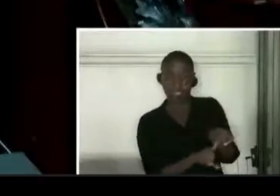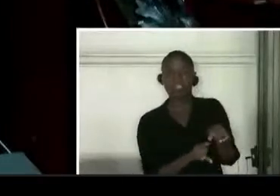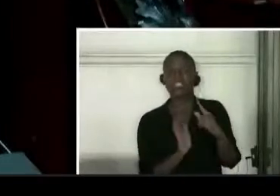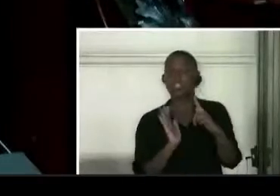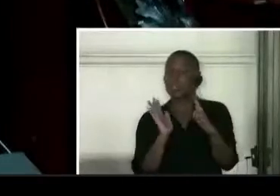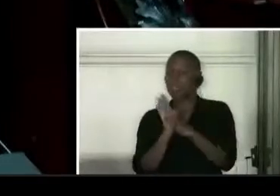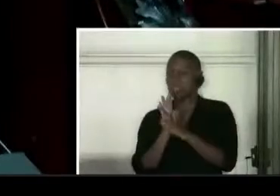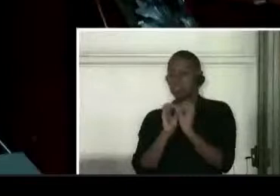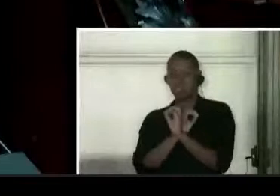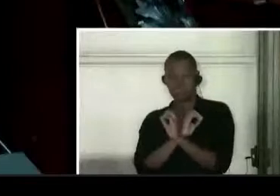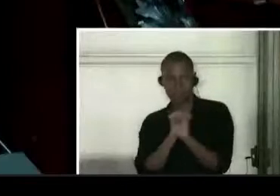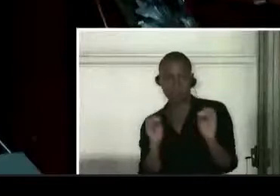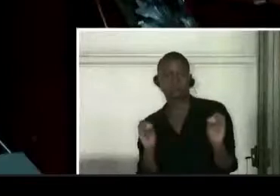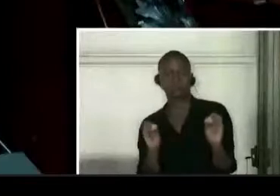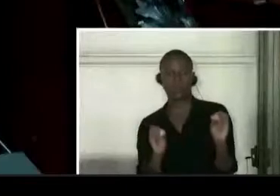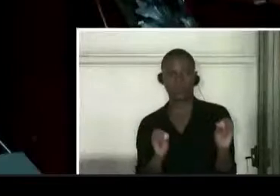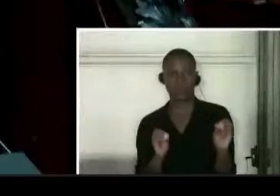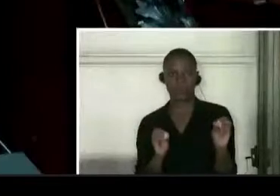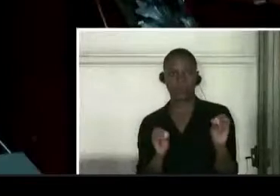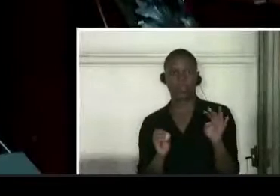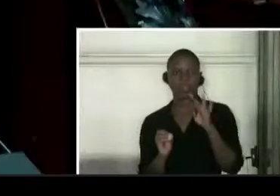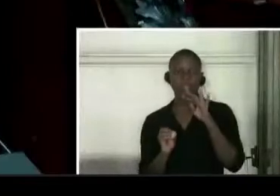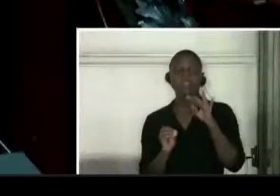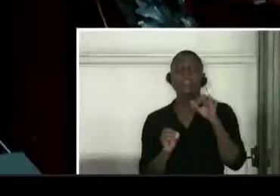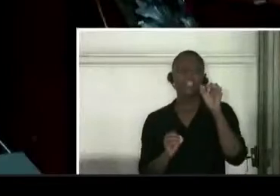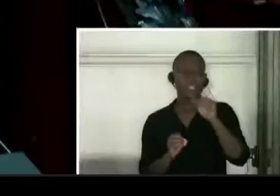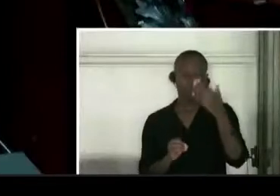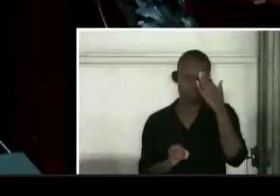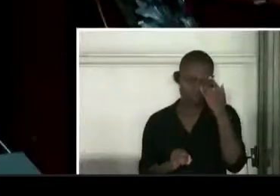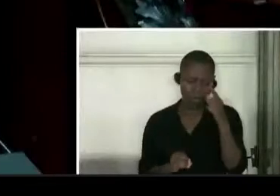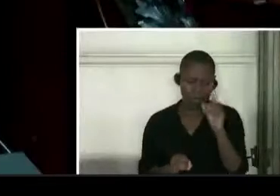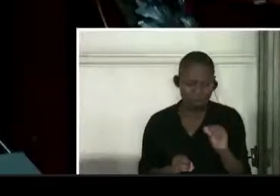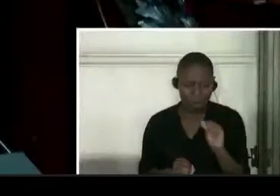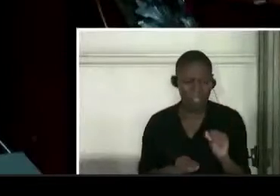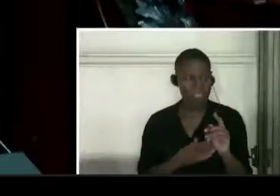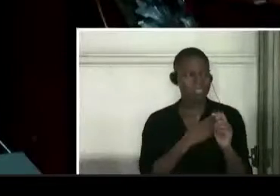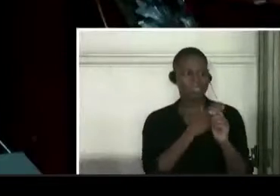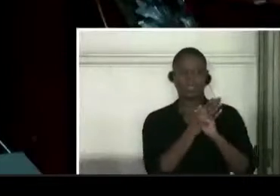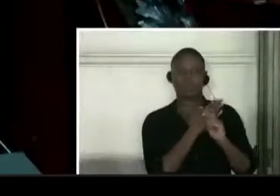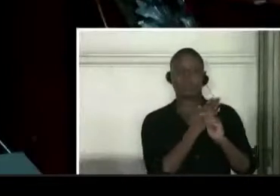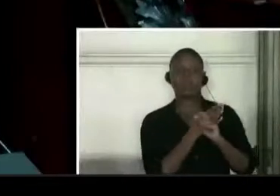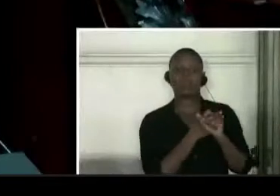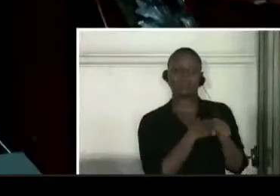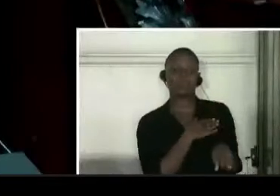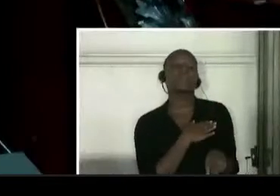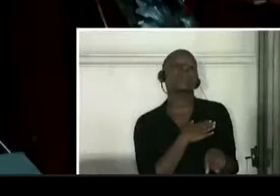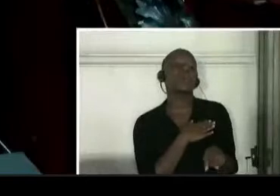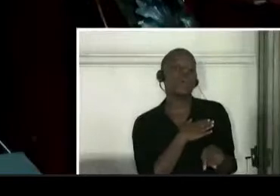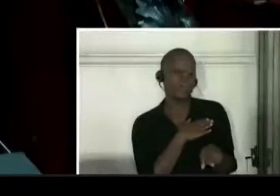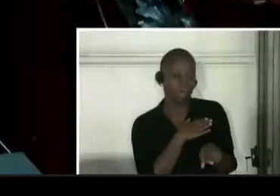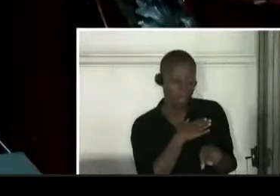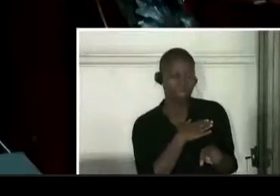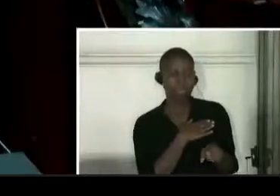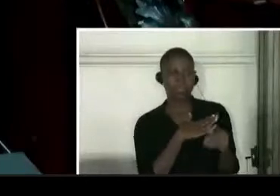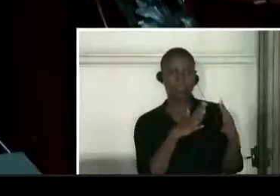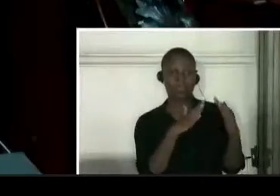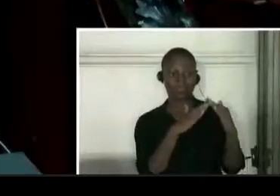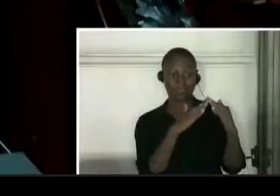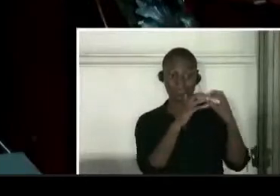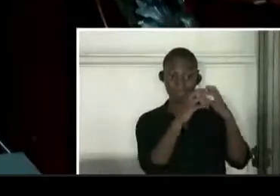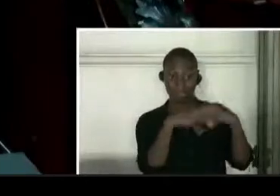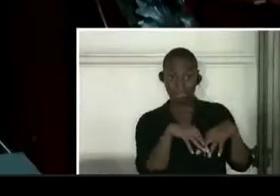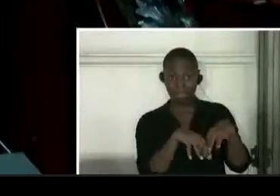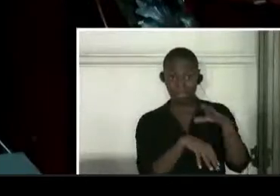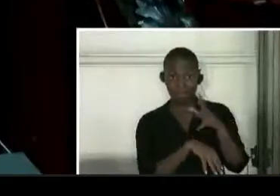of temporal structures that are yet to be eradicated. Sihlala siphinde sikusho ukuthi akusimangazi